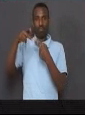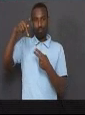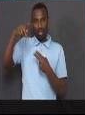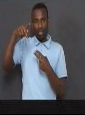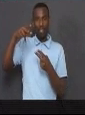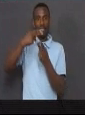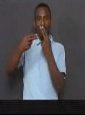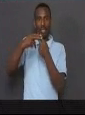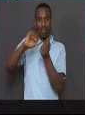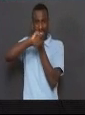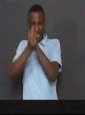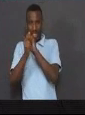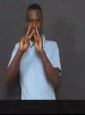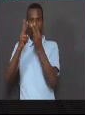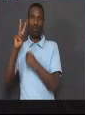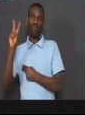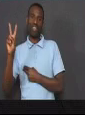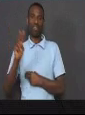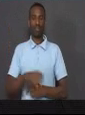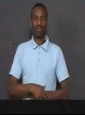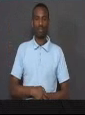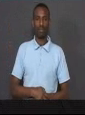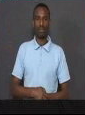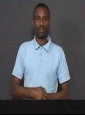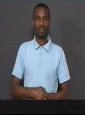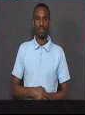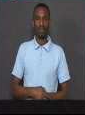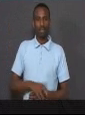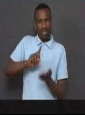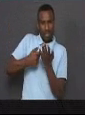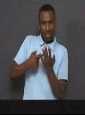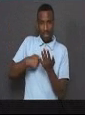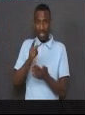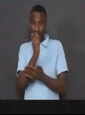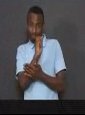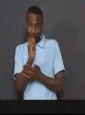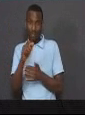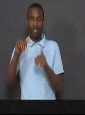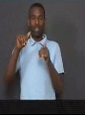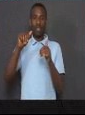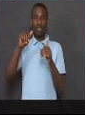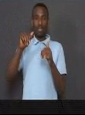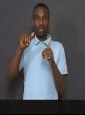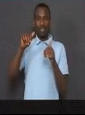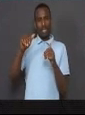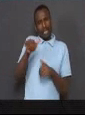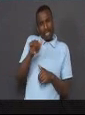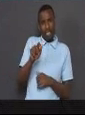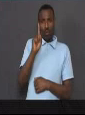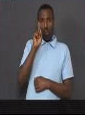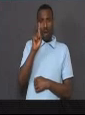pressure times the change in volume. So we can write it as